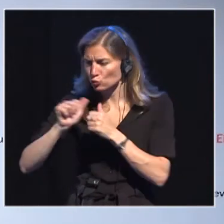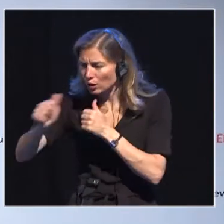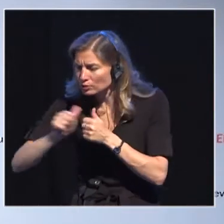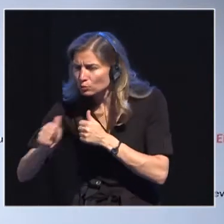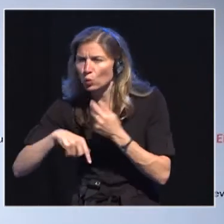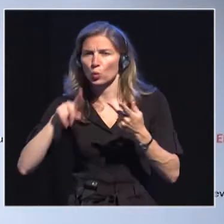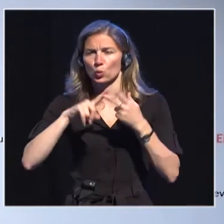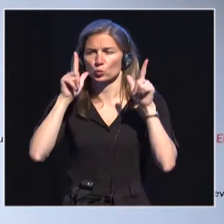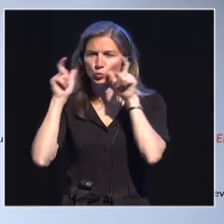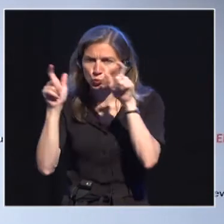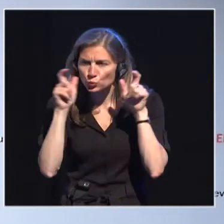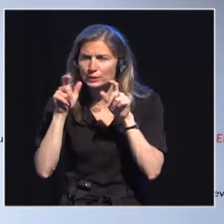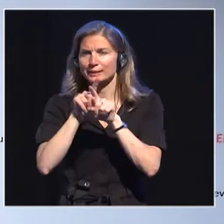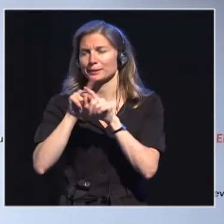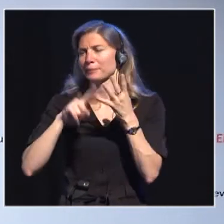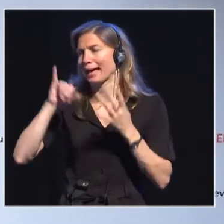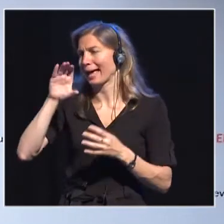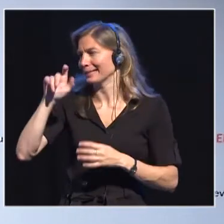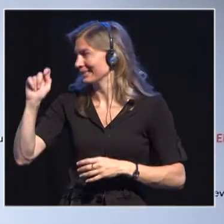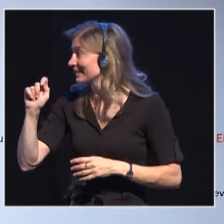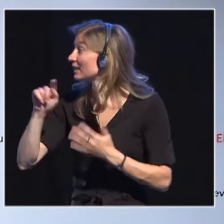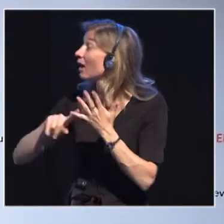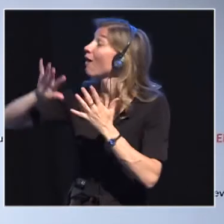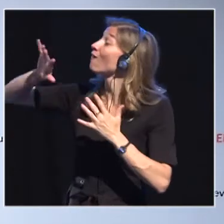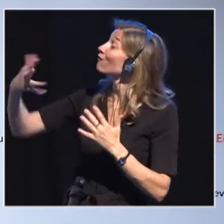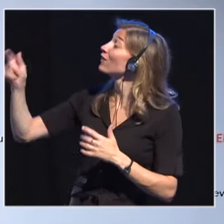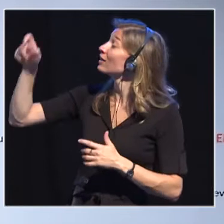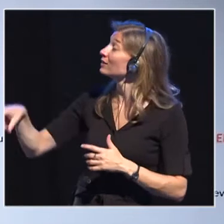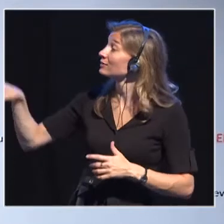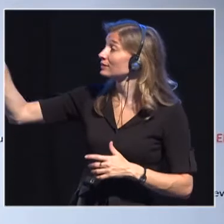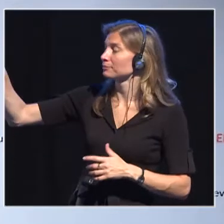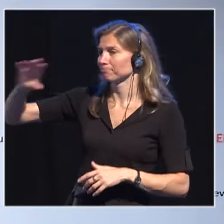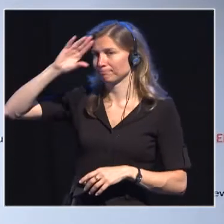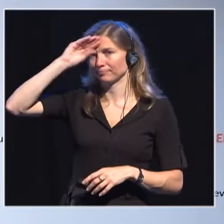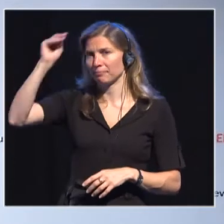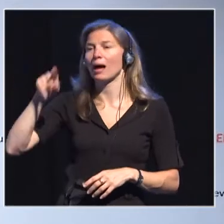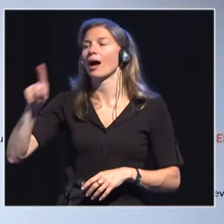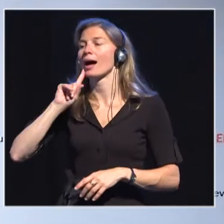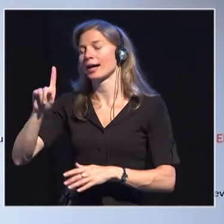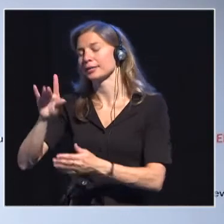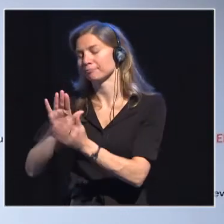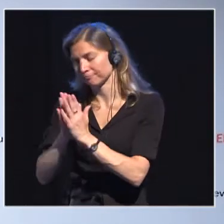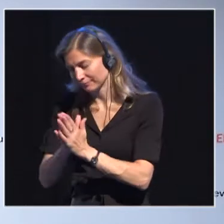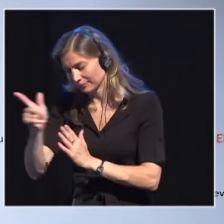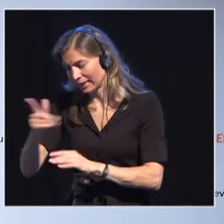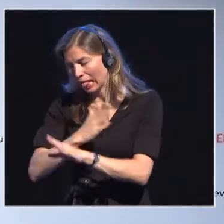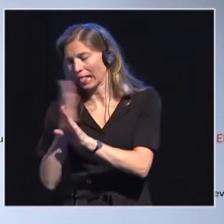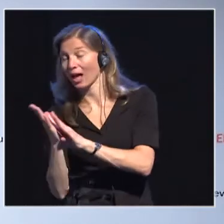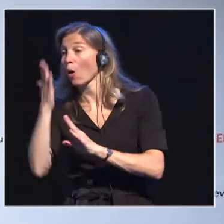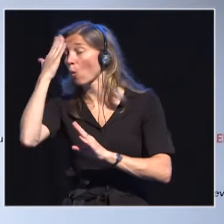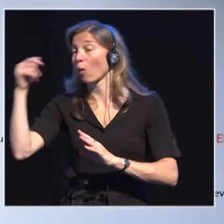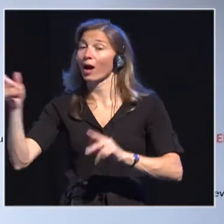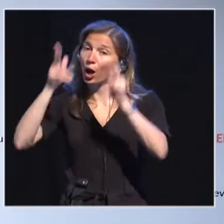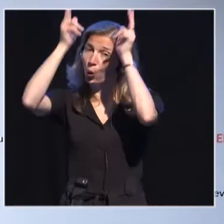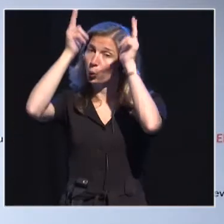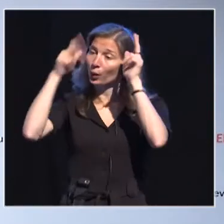ICT. We also will be having a fifth panelist. His tardiness has been excused because he's having lunch with the Queen of